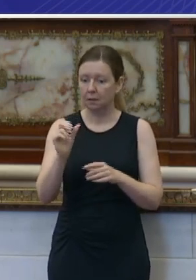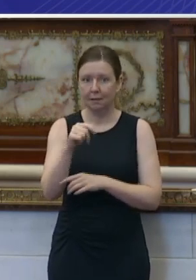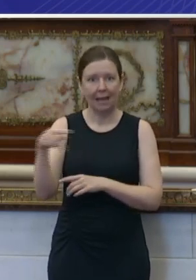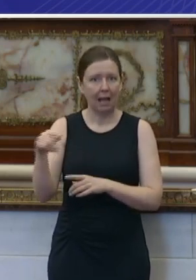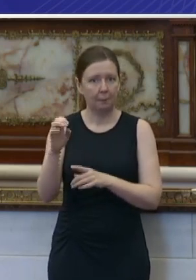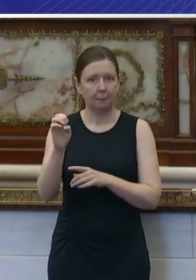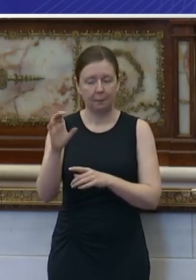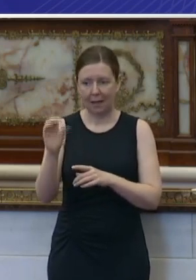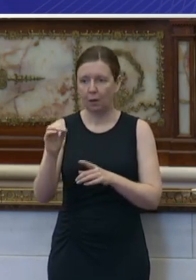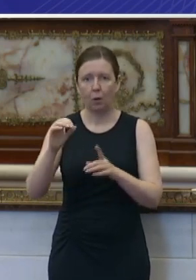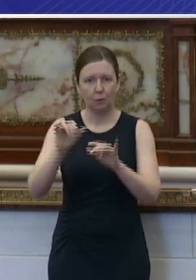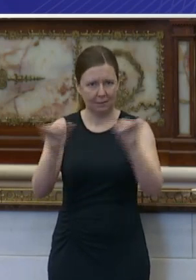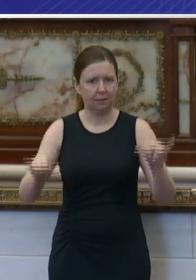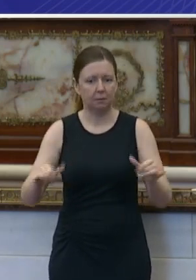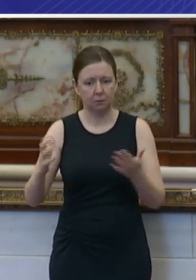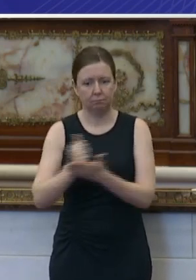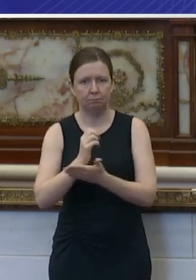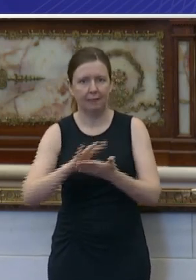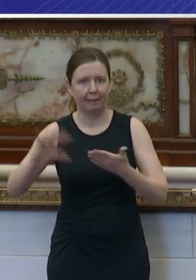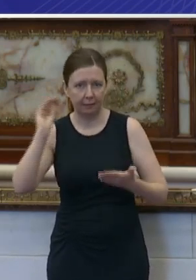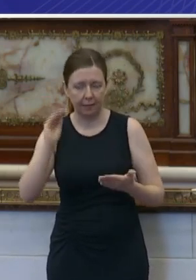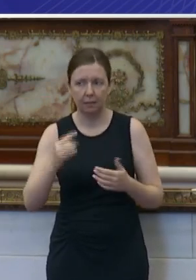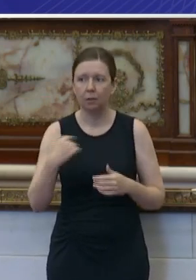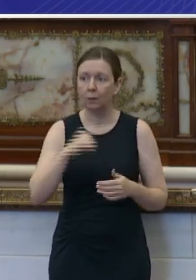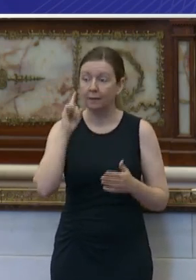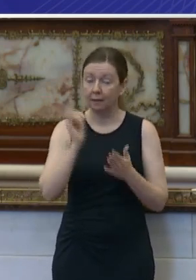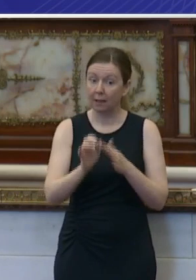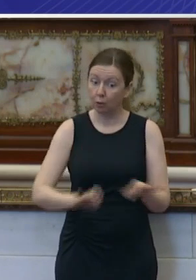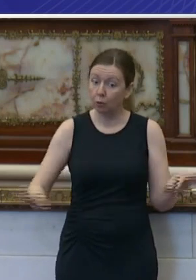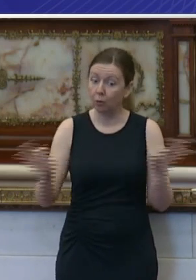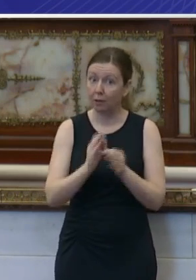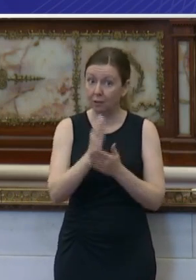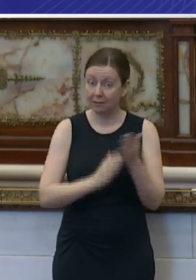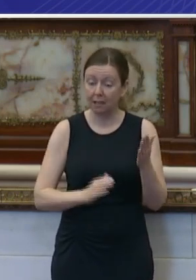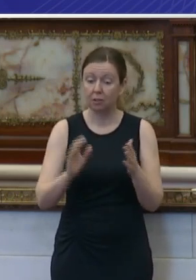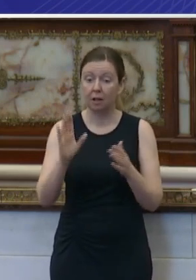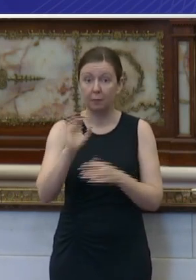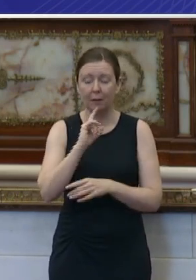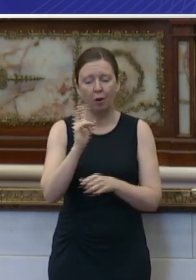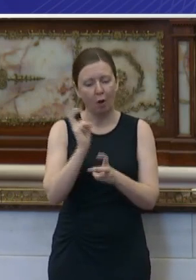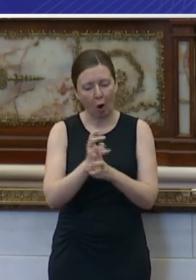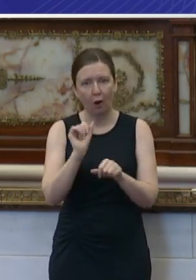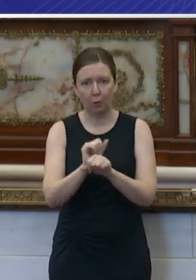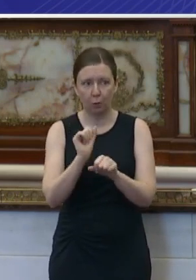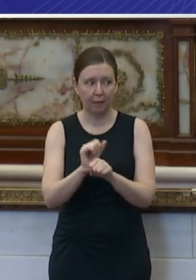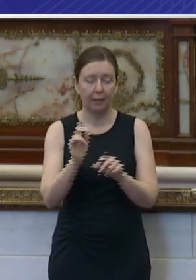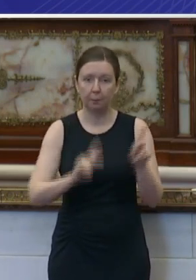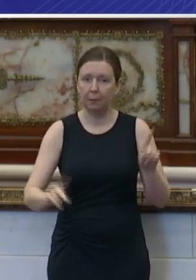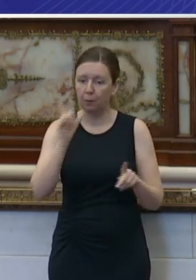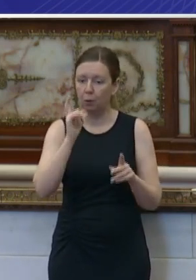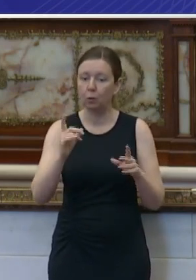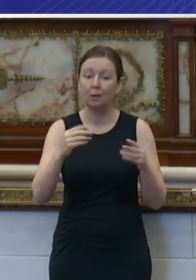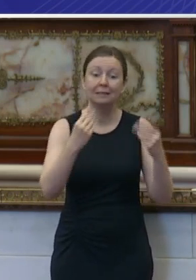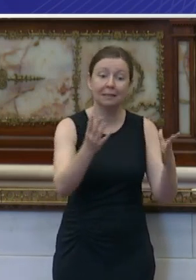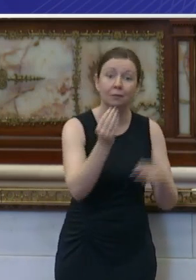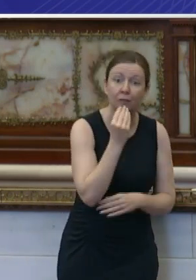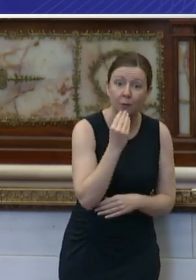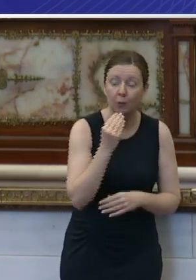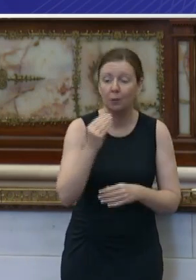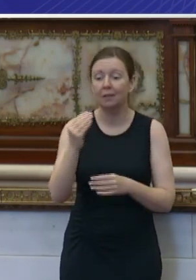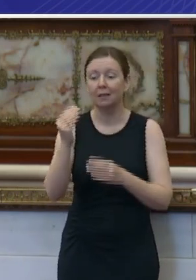living. The administration thinks it's a critical section of the bill, since the hardworking people who rely on delivering our food,